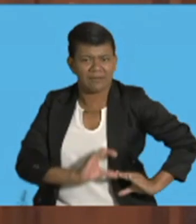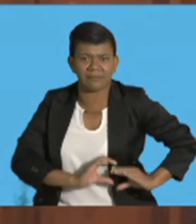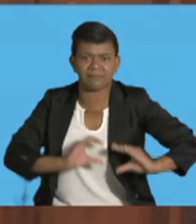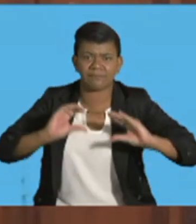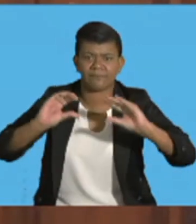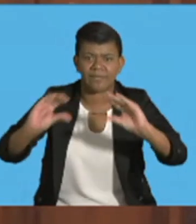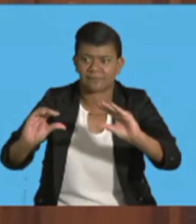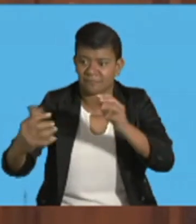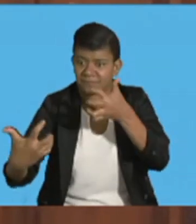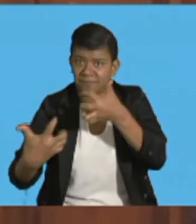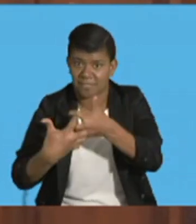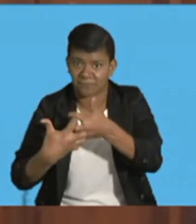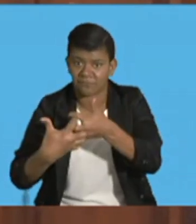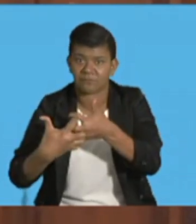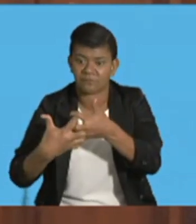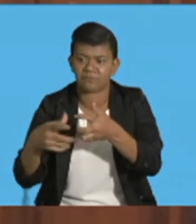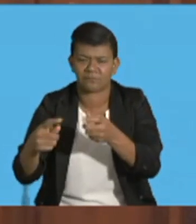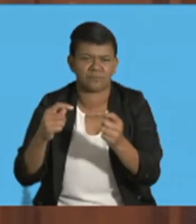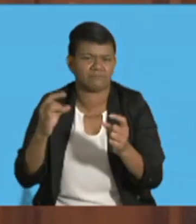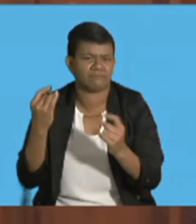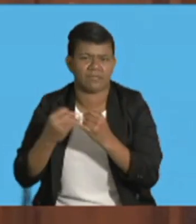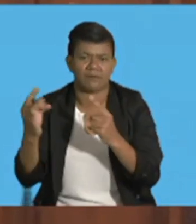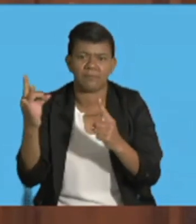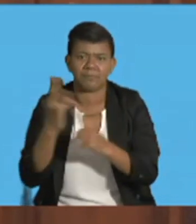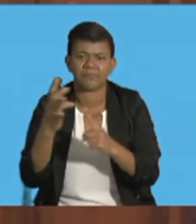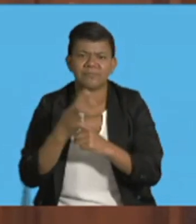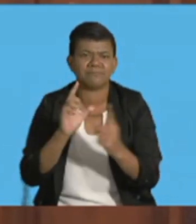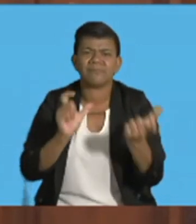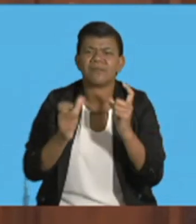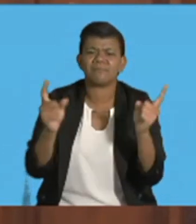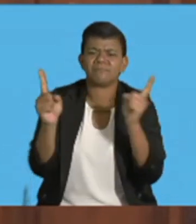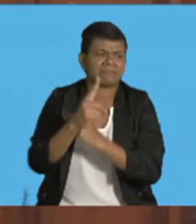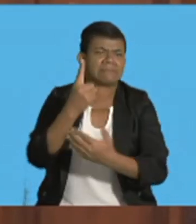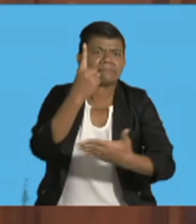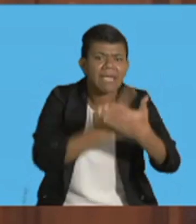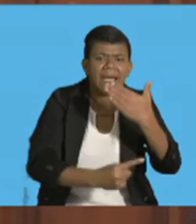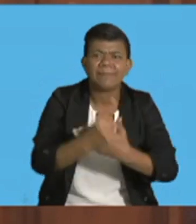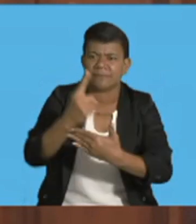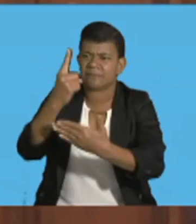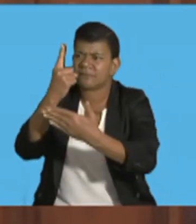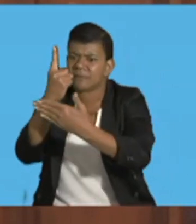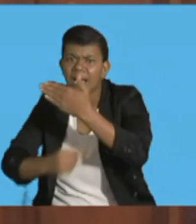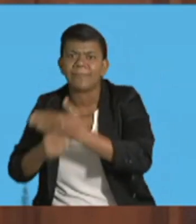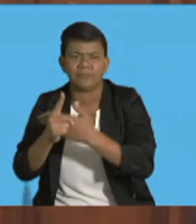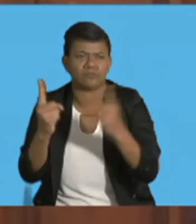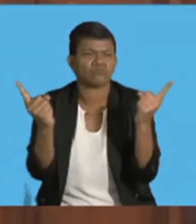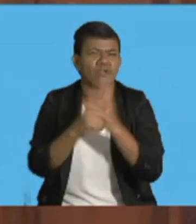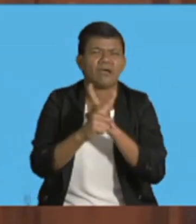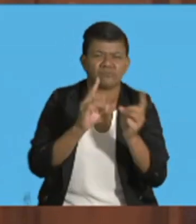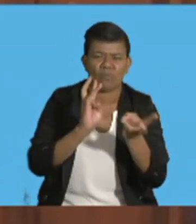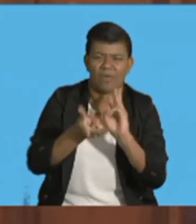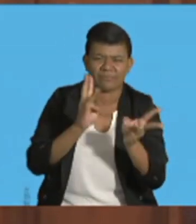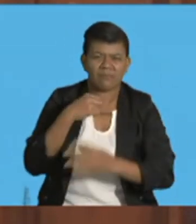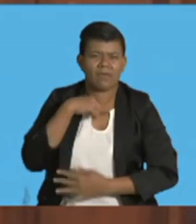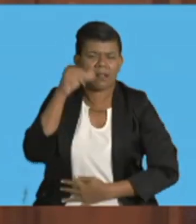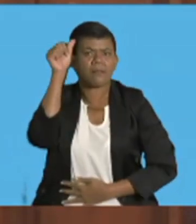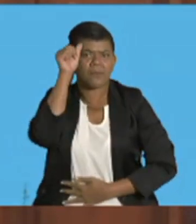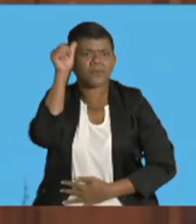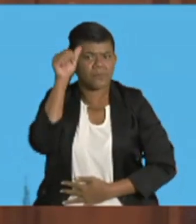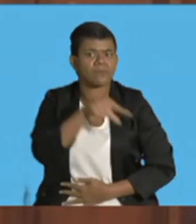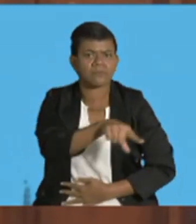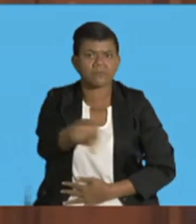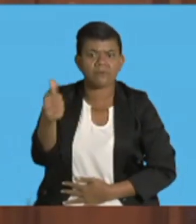The Intergovernmental Panel on Climate Change has said we have less than 12 years to avoid potentially irreversible